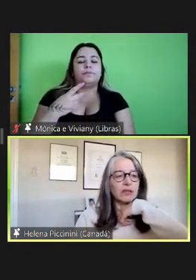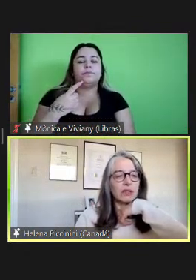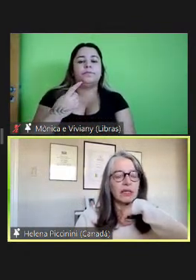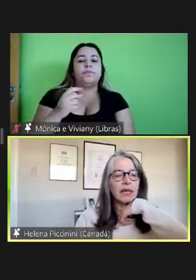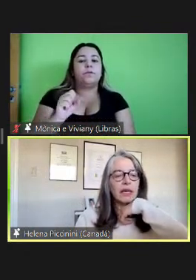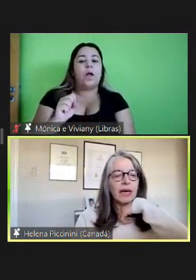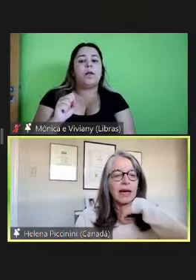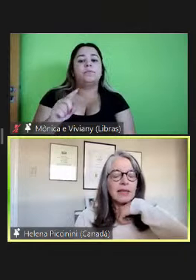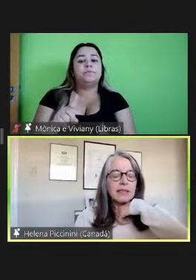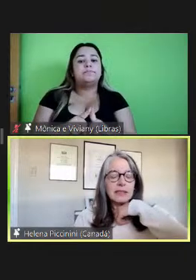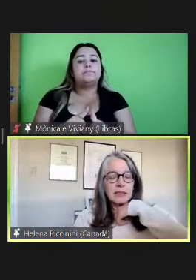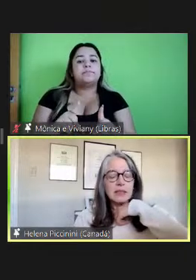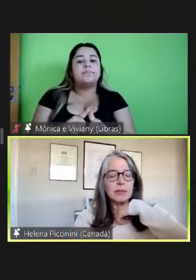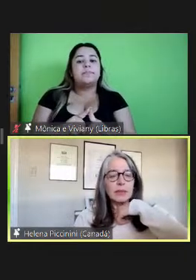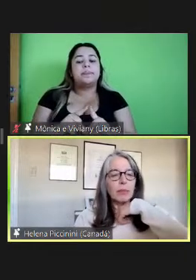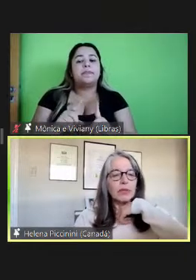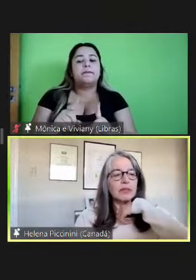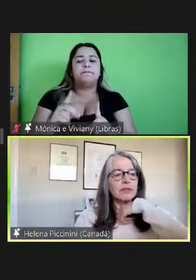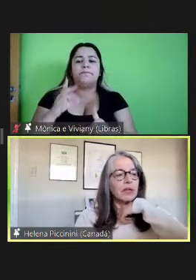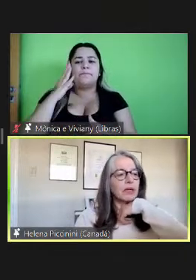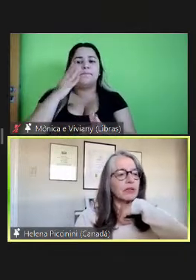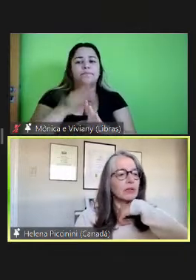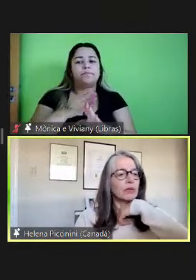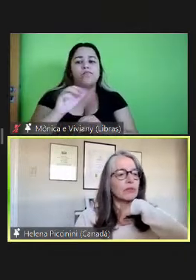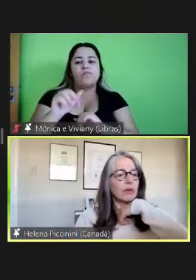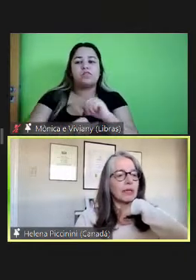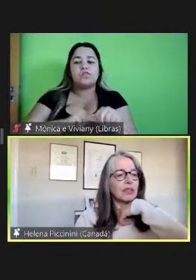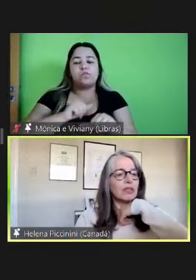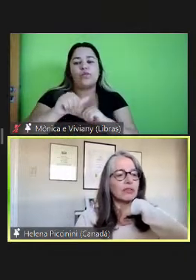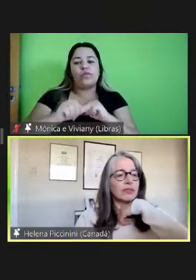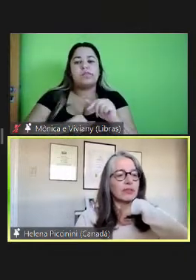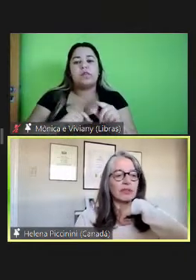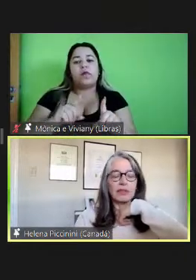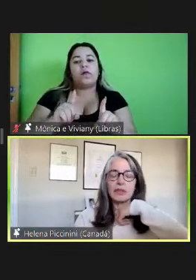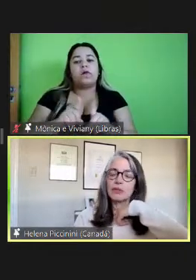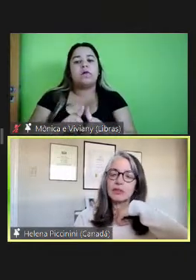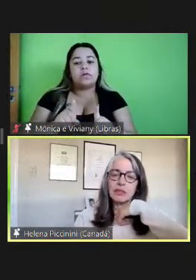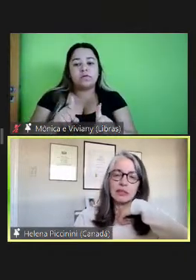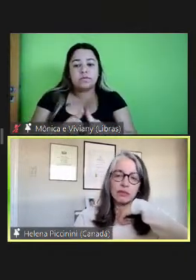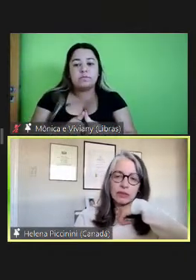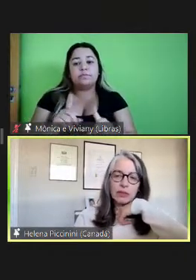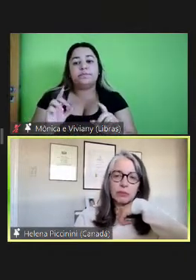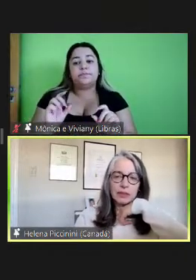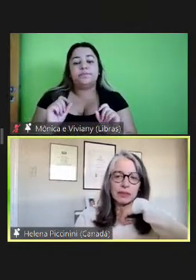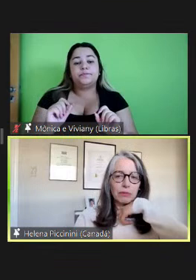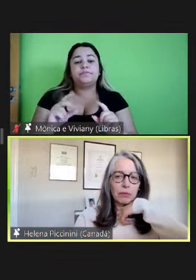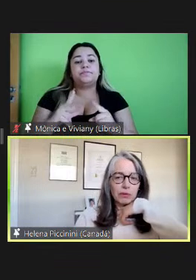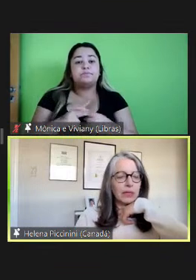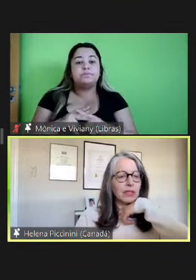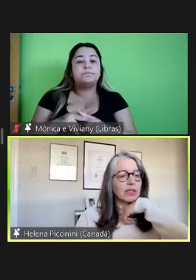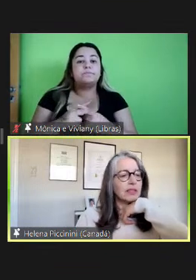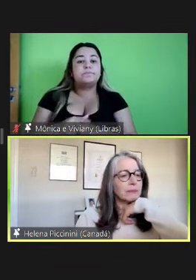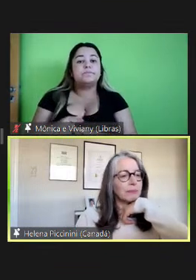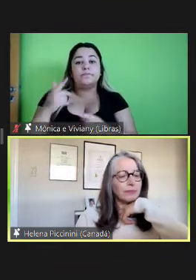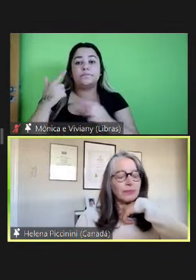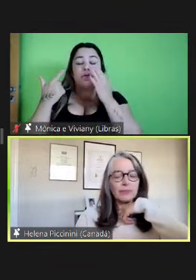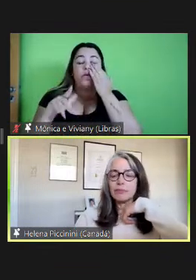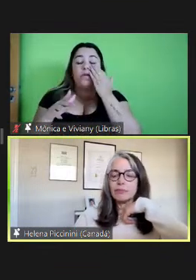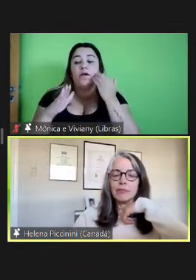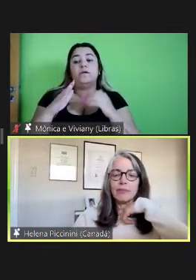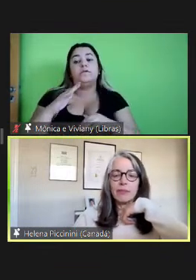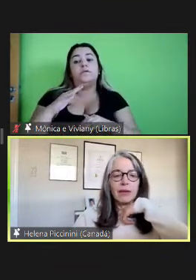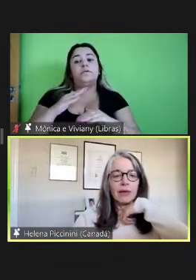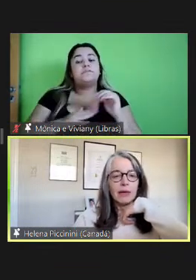change theory, and is intended to be a point-of-care tool for practitioners interested in addressing obesity with their patients.